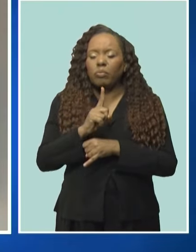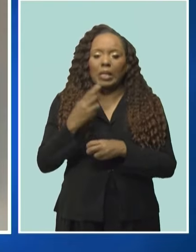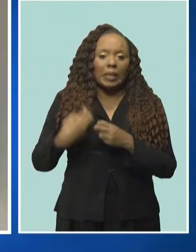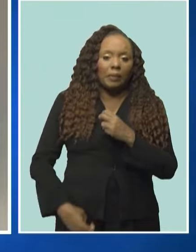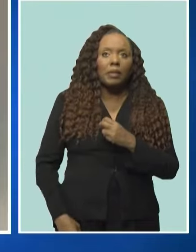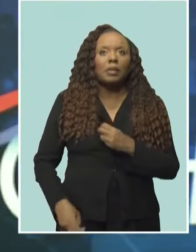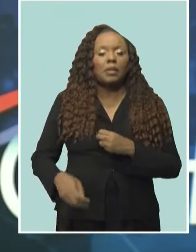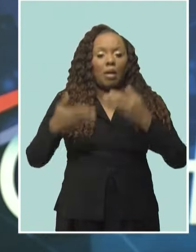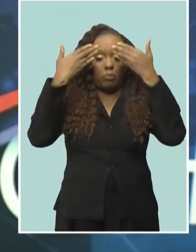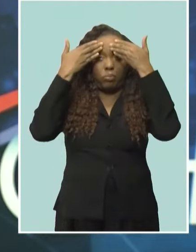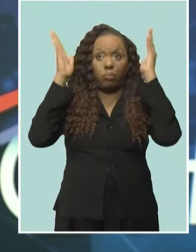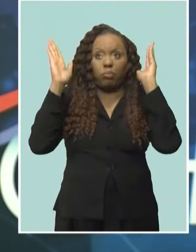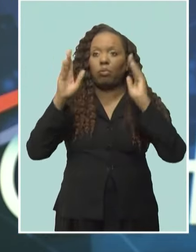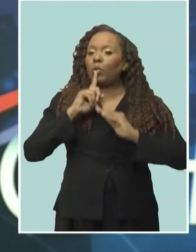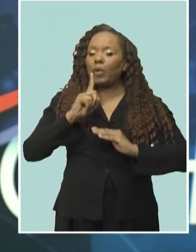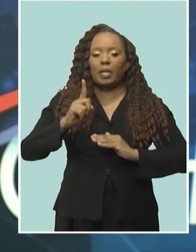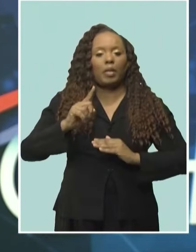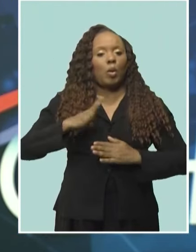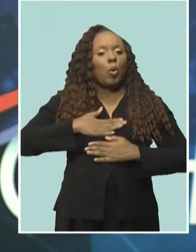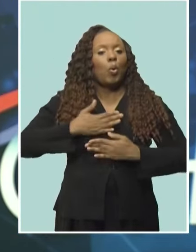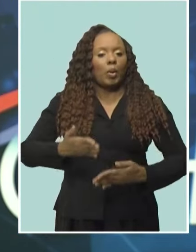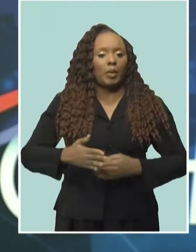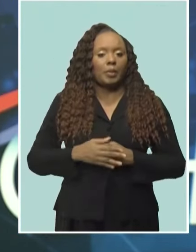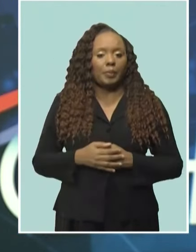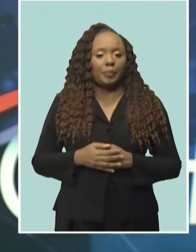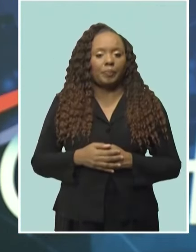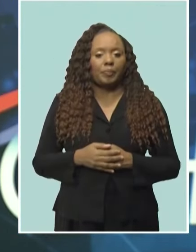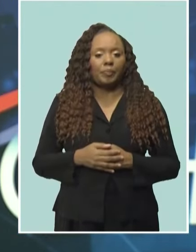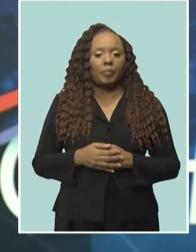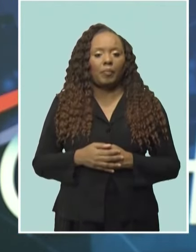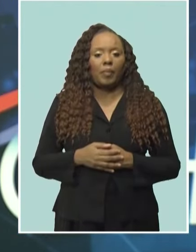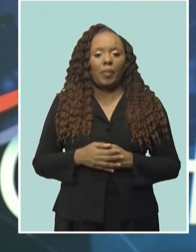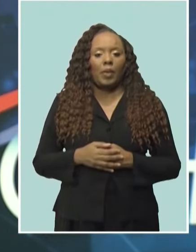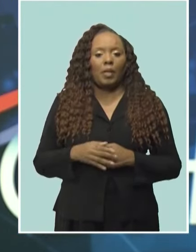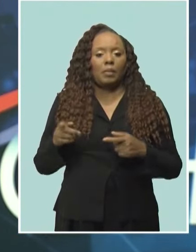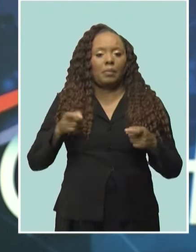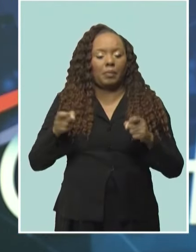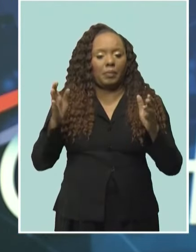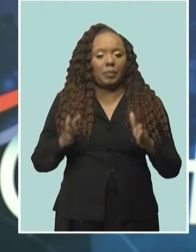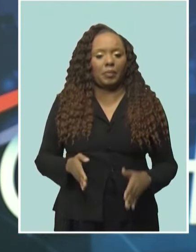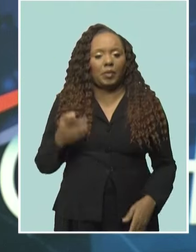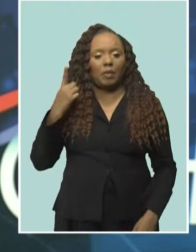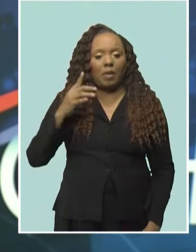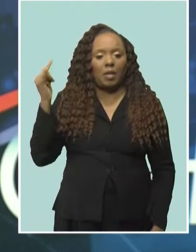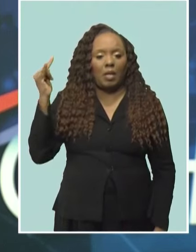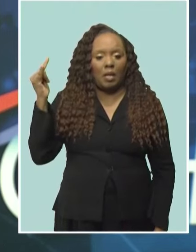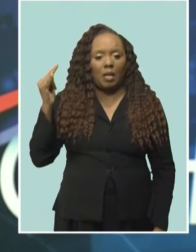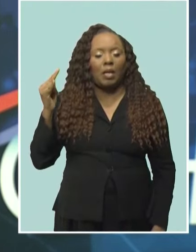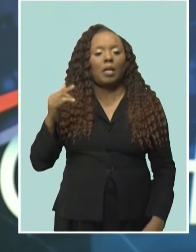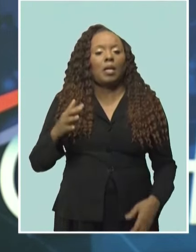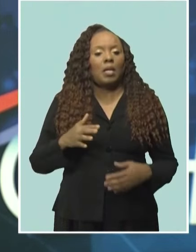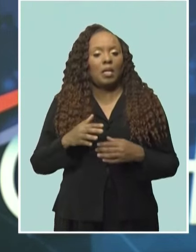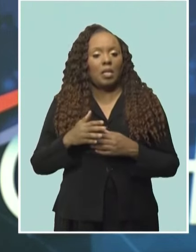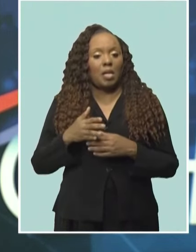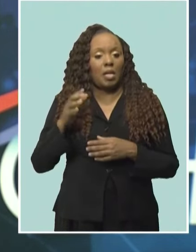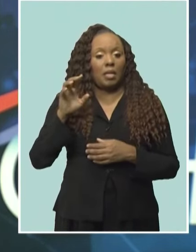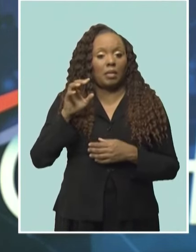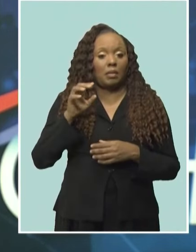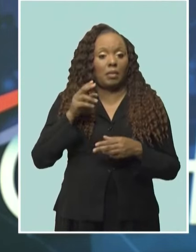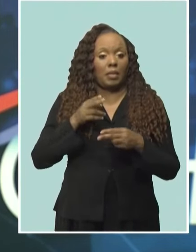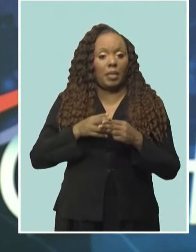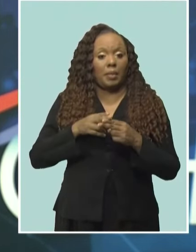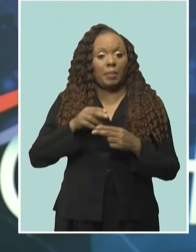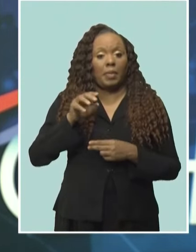that sense. Cabin crew manager at Emirates Airlines, United Arab Emirates Dubai, Touabir